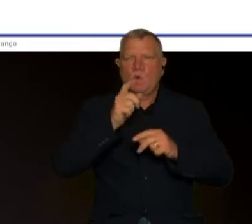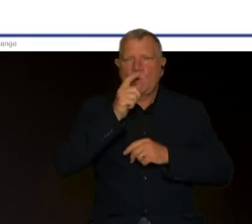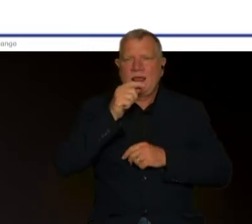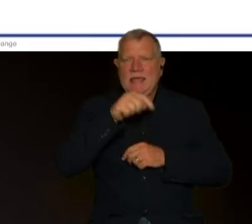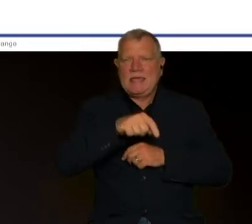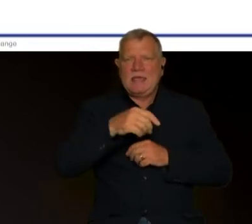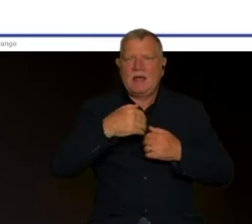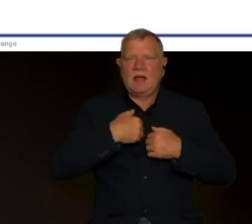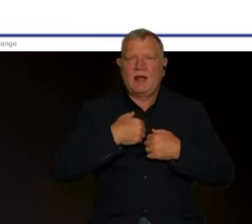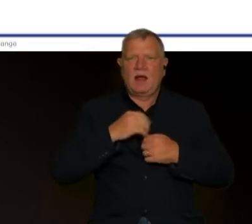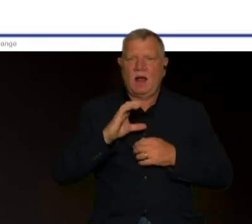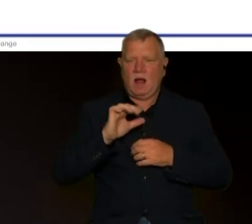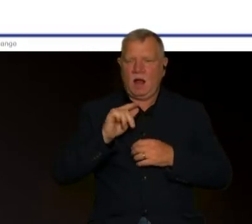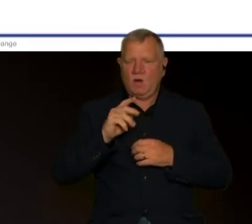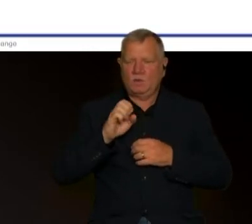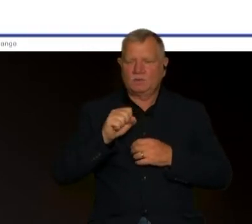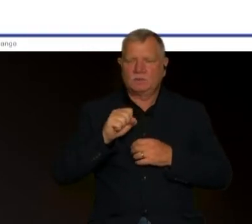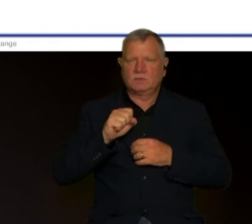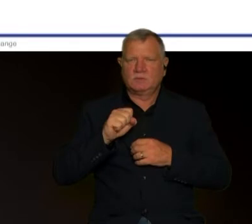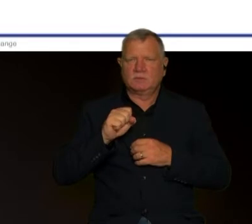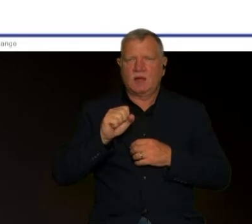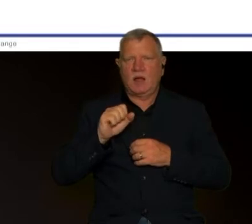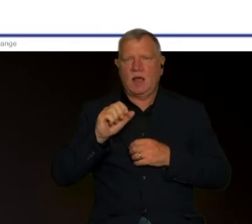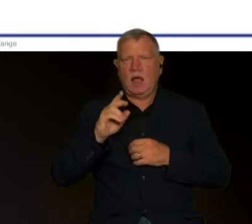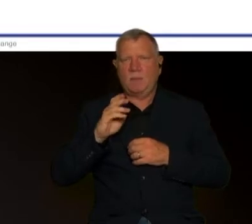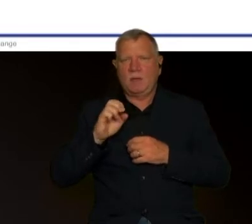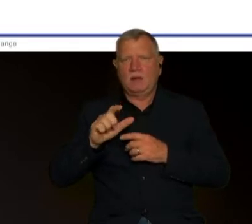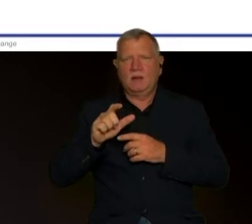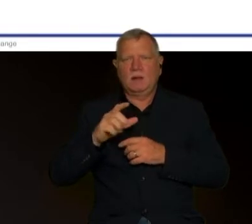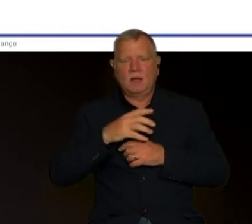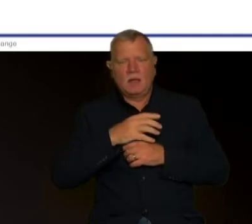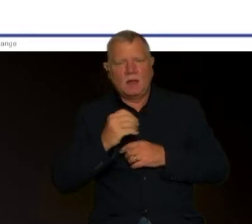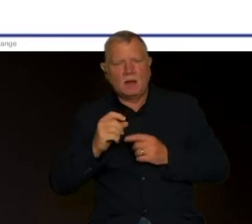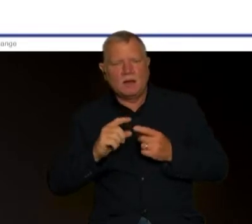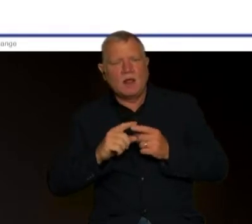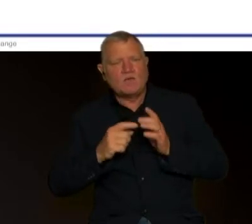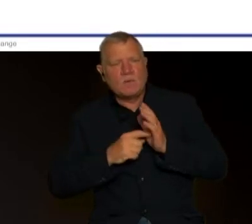thank these people. We have Yamil